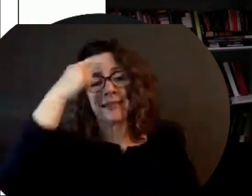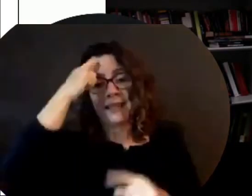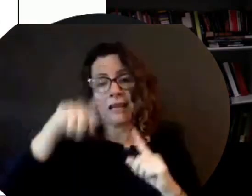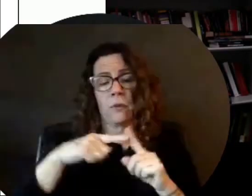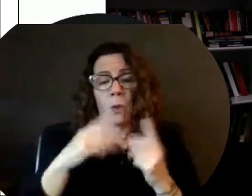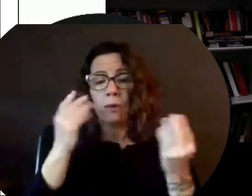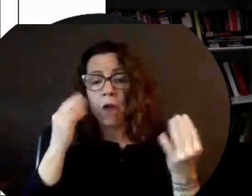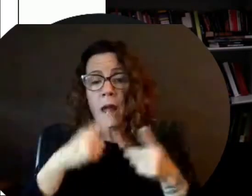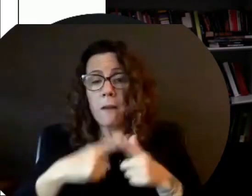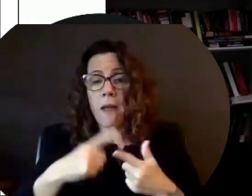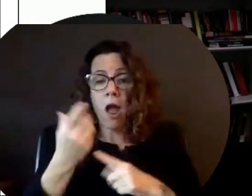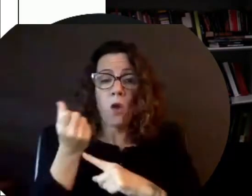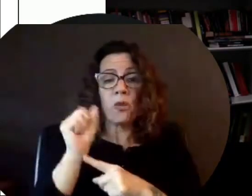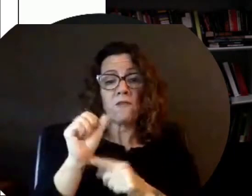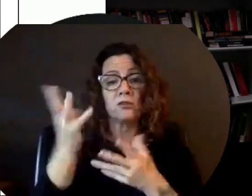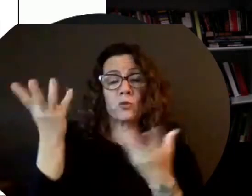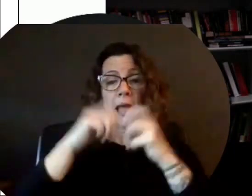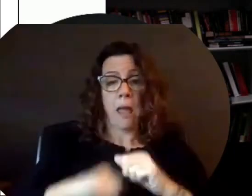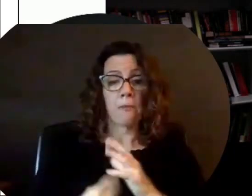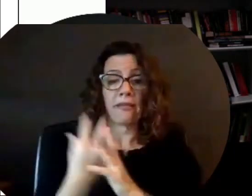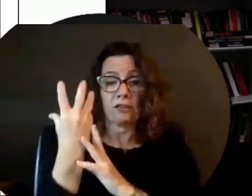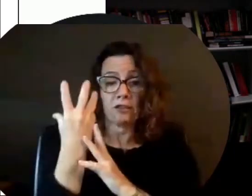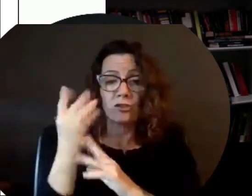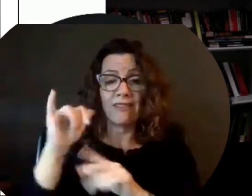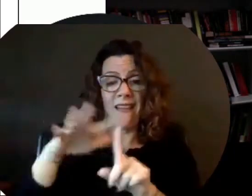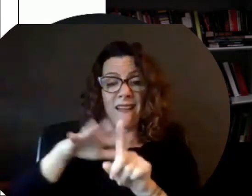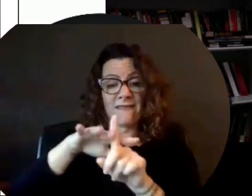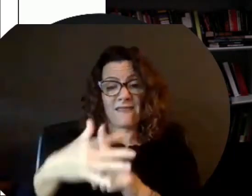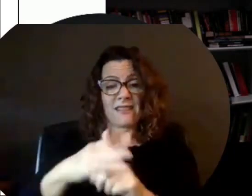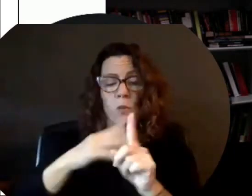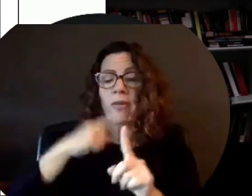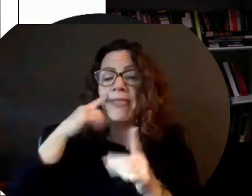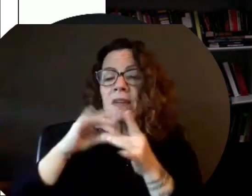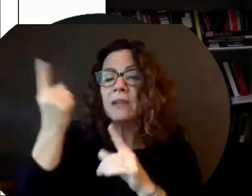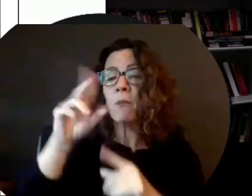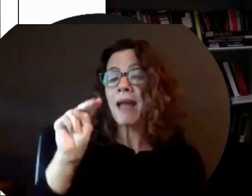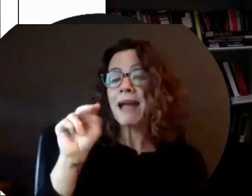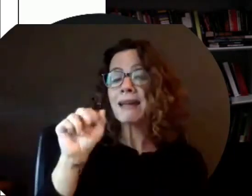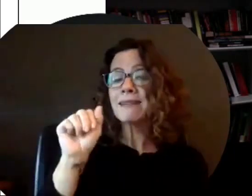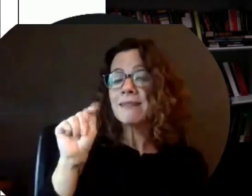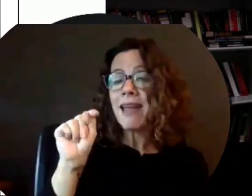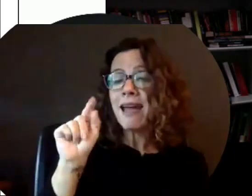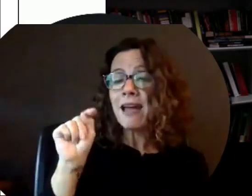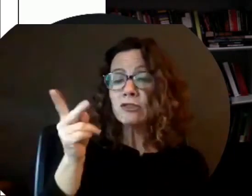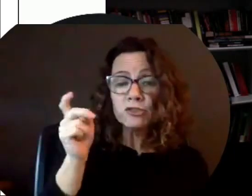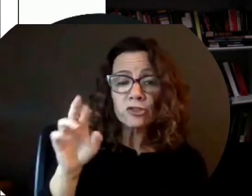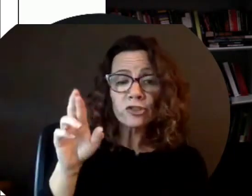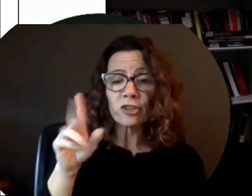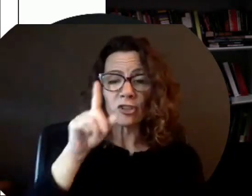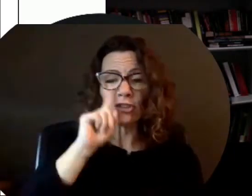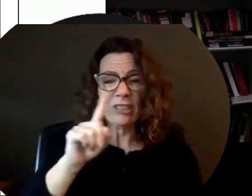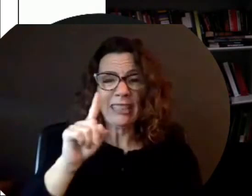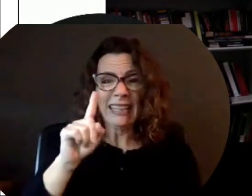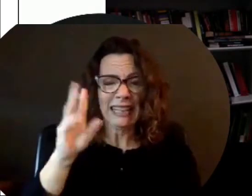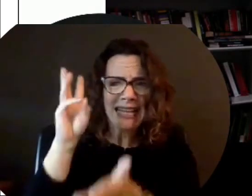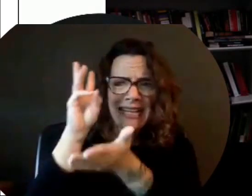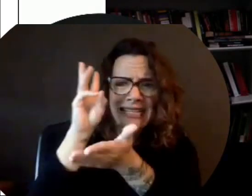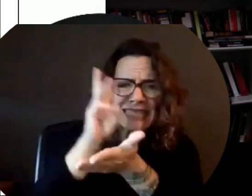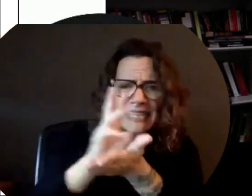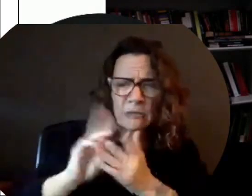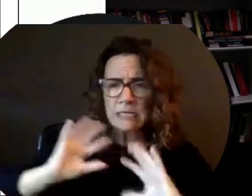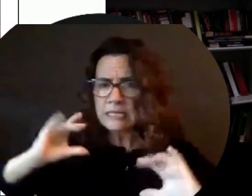think those kinds of I think those day-to-day acts of mutual aid are what allow slaves in the context